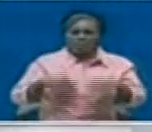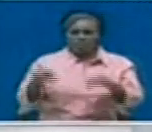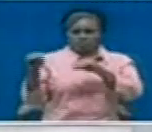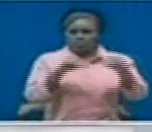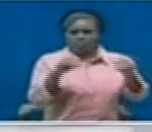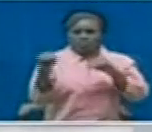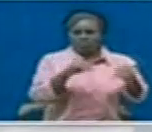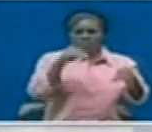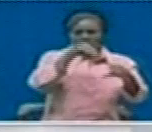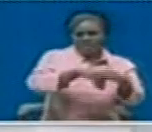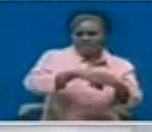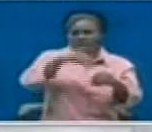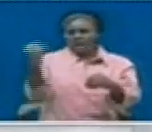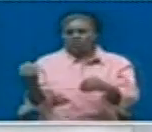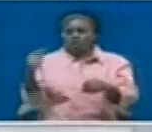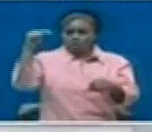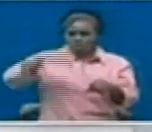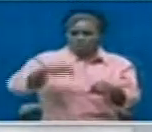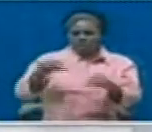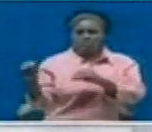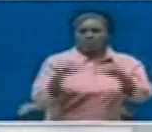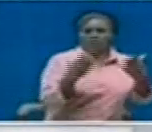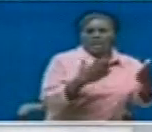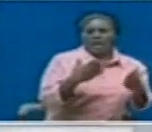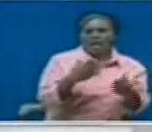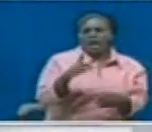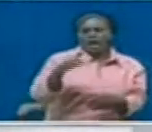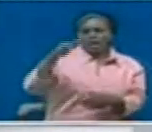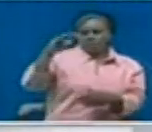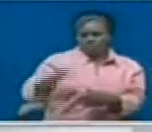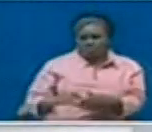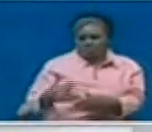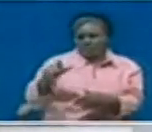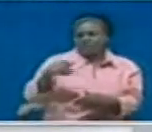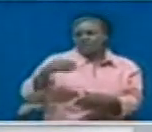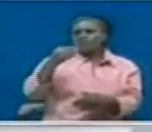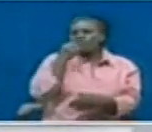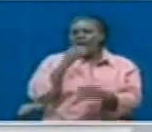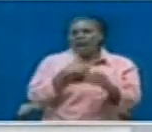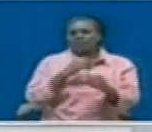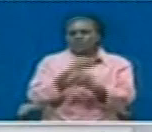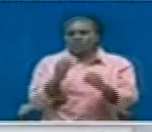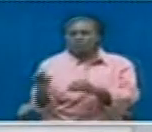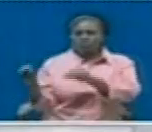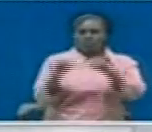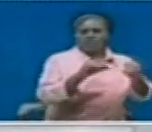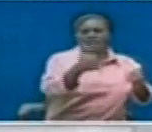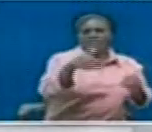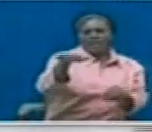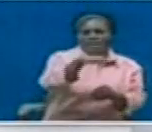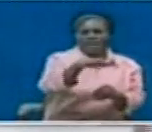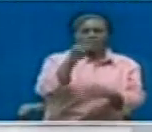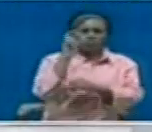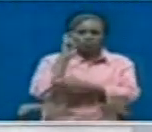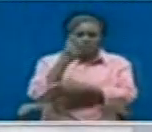migrating in and out. Today you will find people migrating from Lower Rangak because there's starvation there, and they come to Kaloko to look